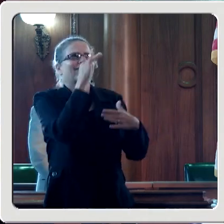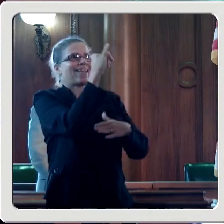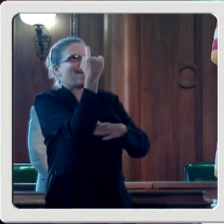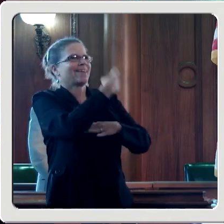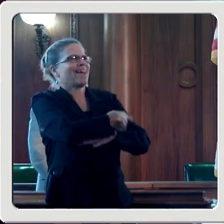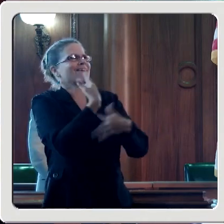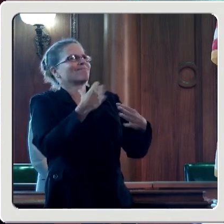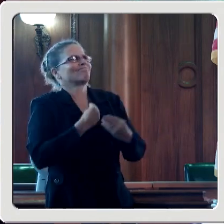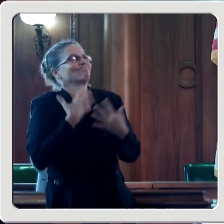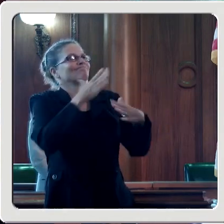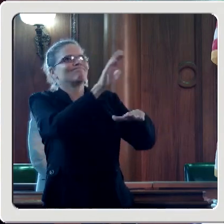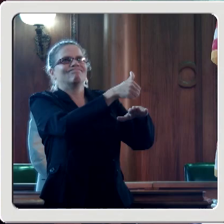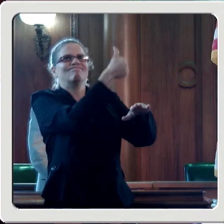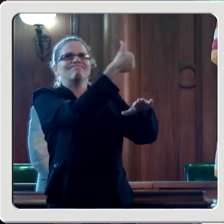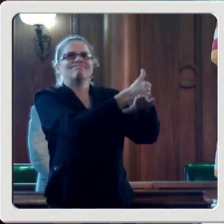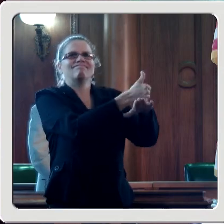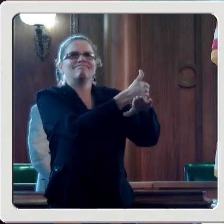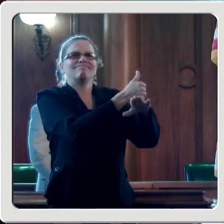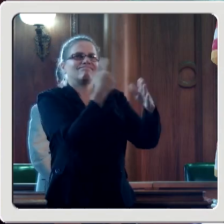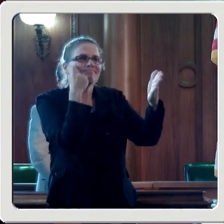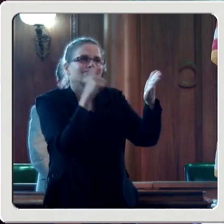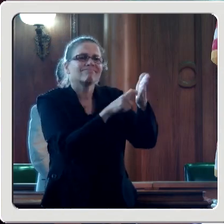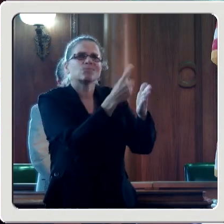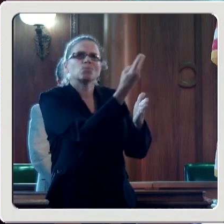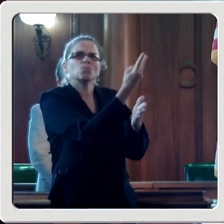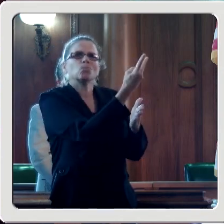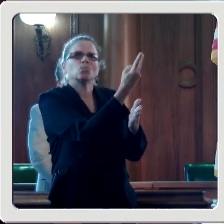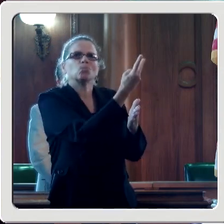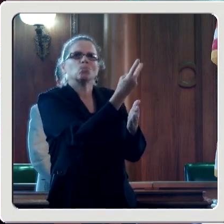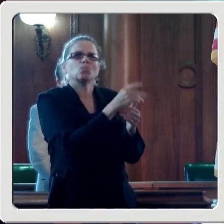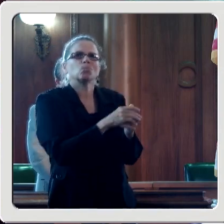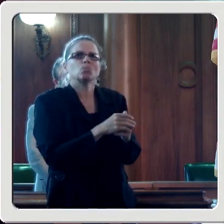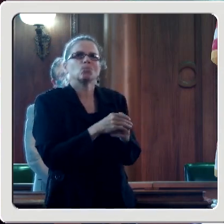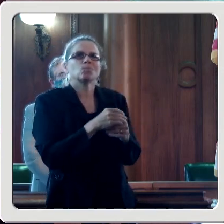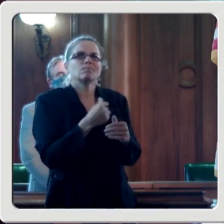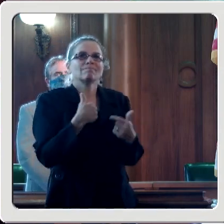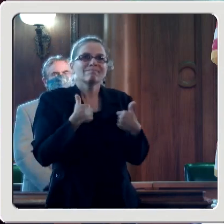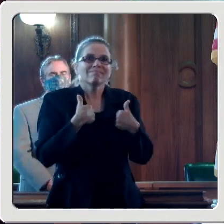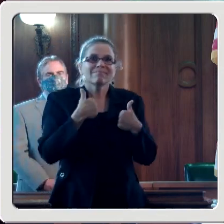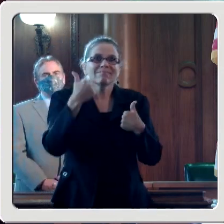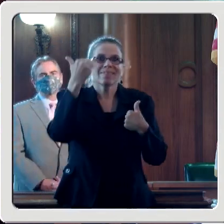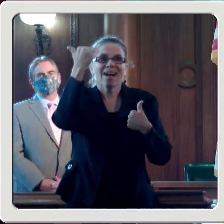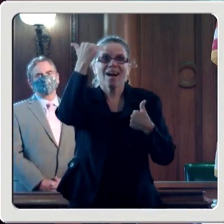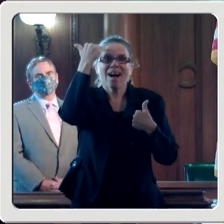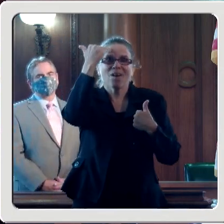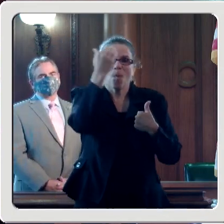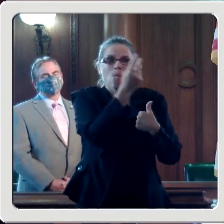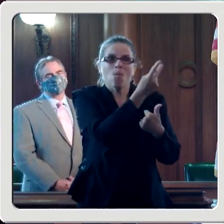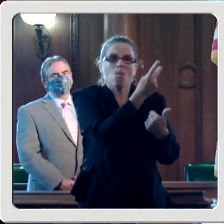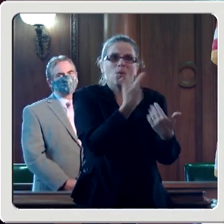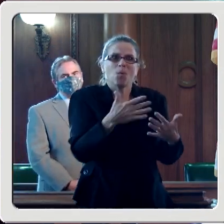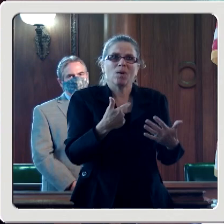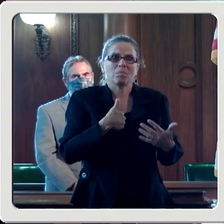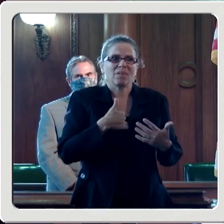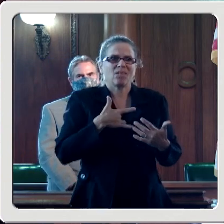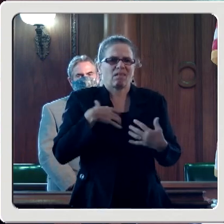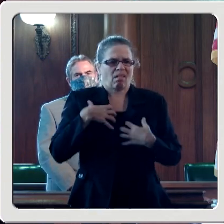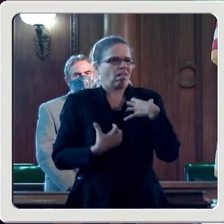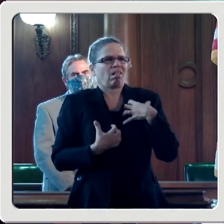all three of them, that it hurts a little bit more. So again, I think it is few and far